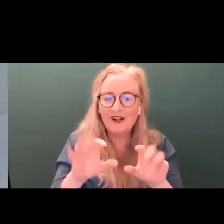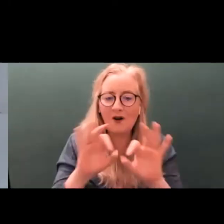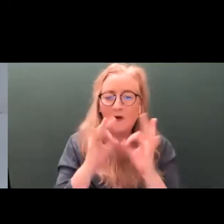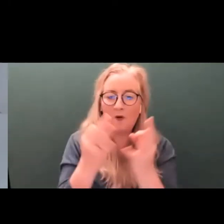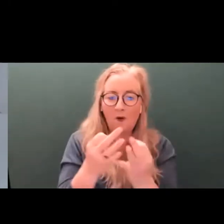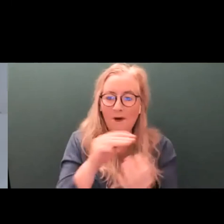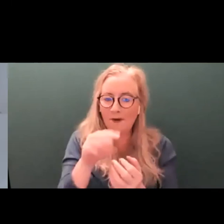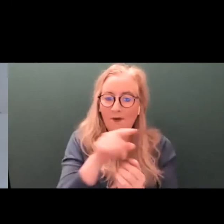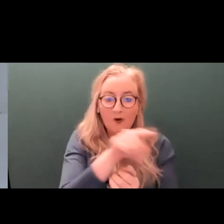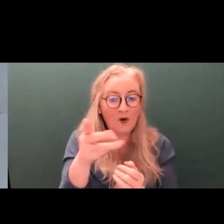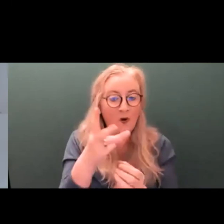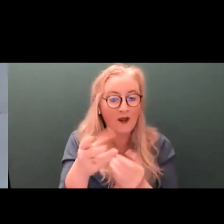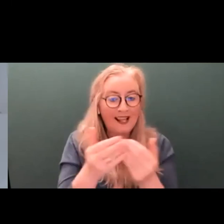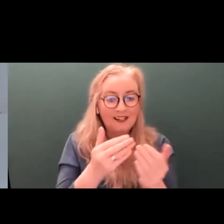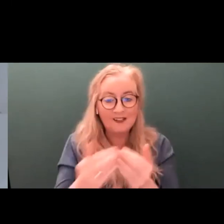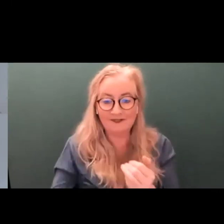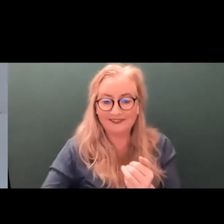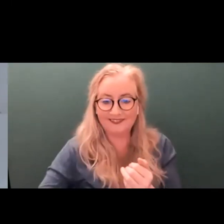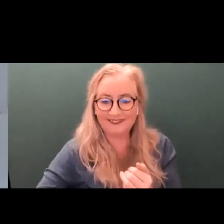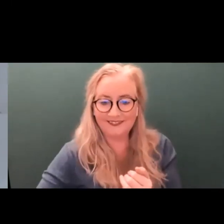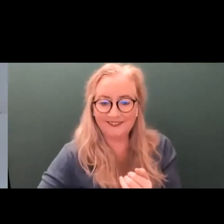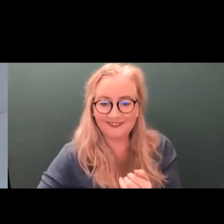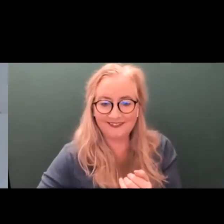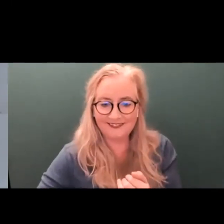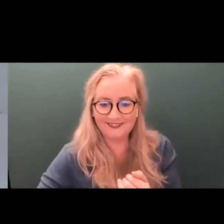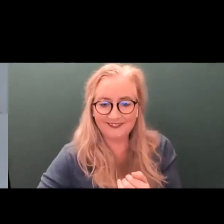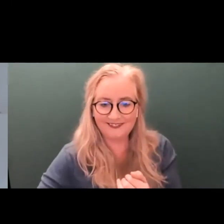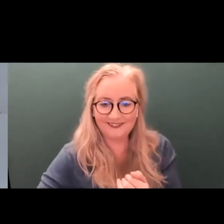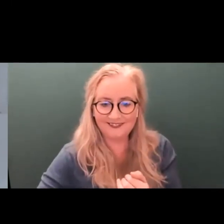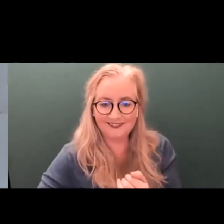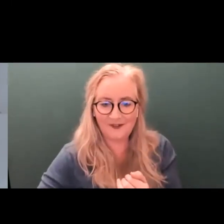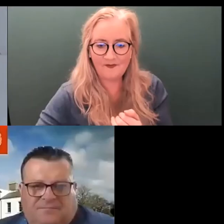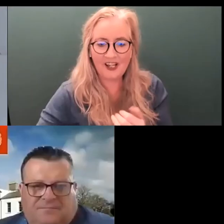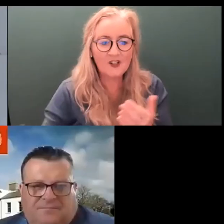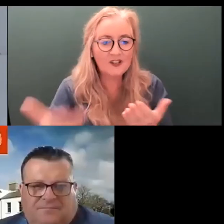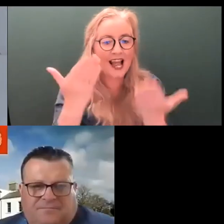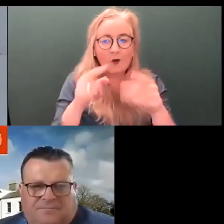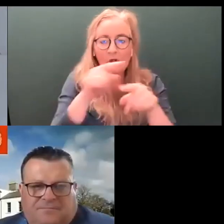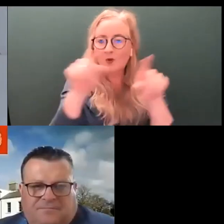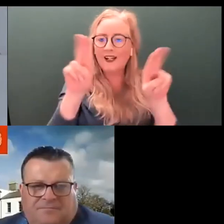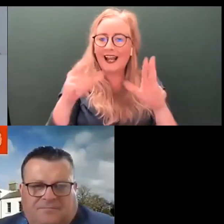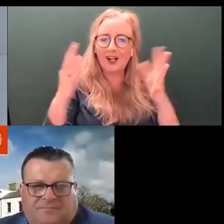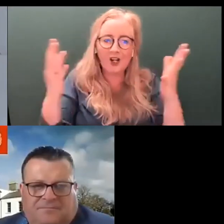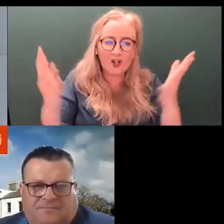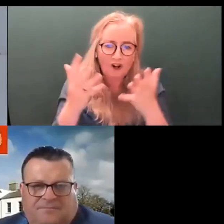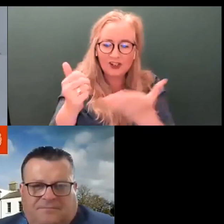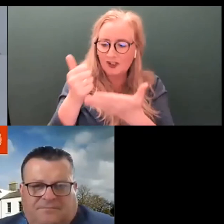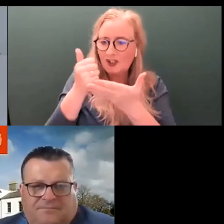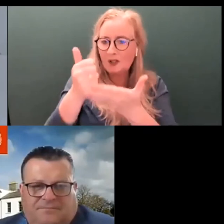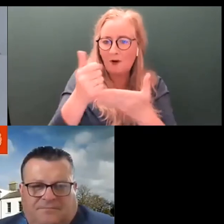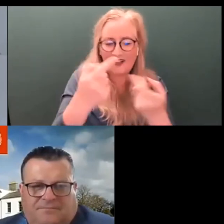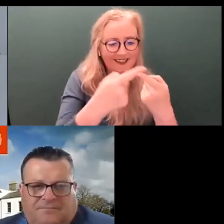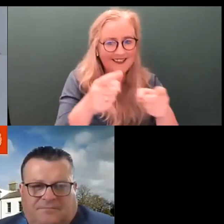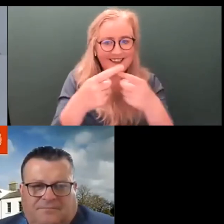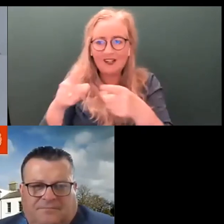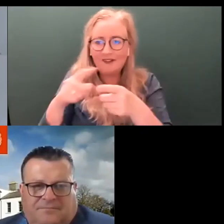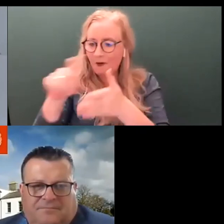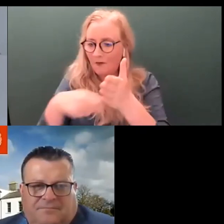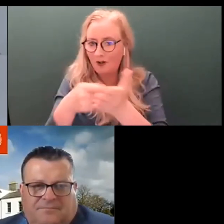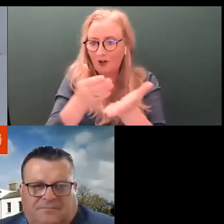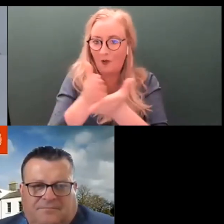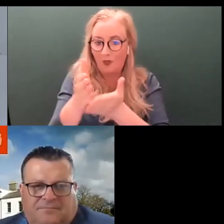are going to be dealing with and the way in which you're going to be encouraging and supporting a variety of projects during this time.